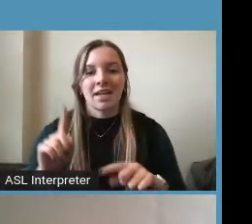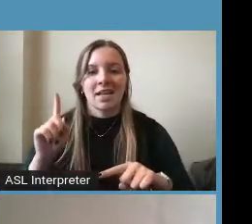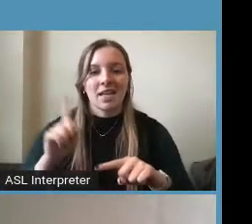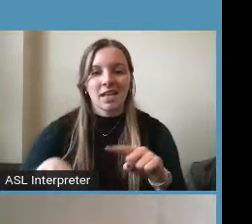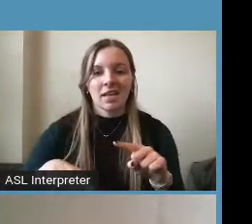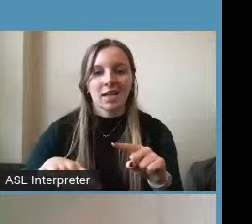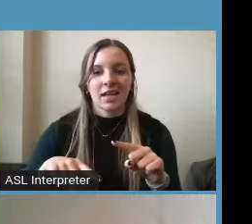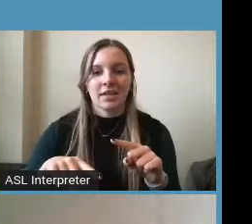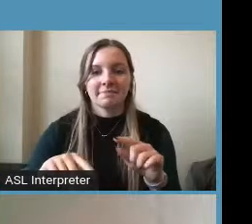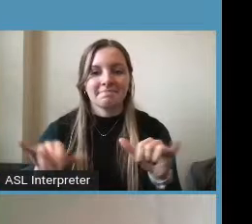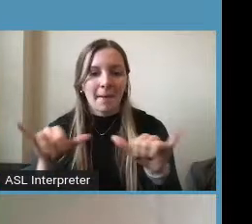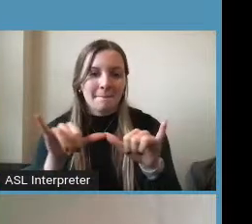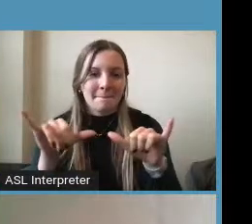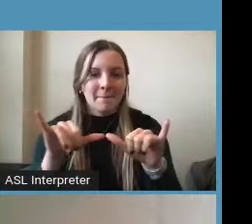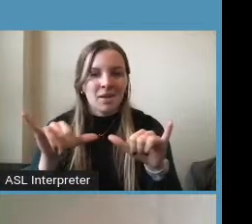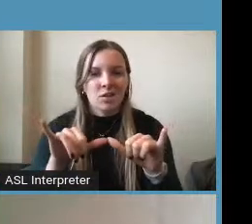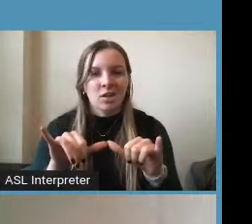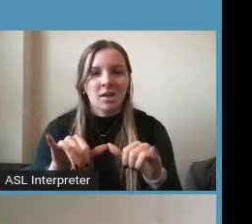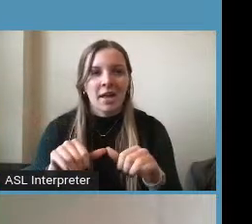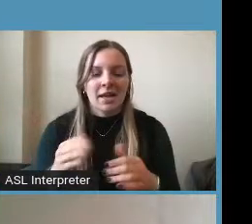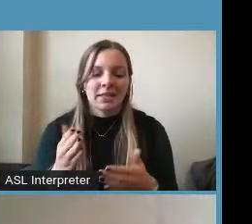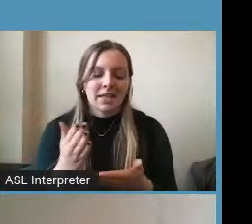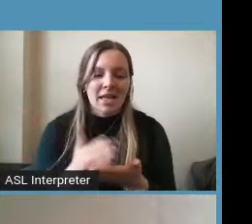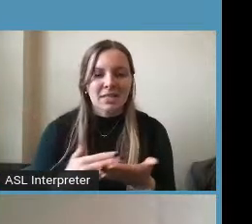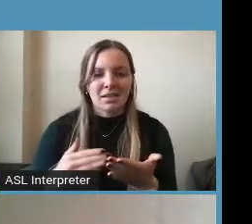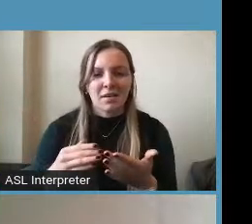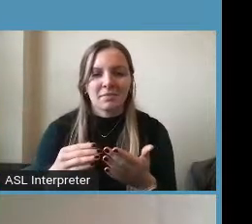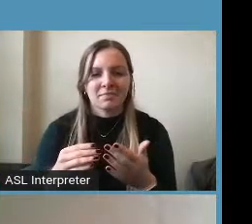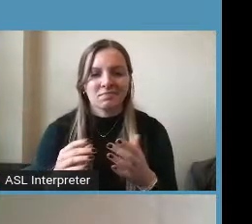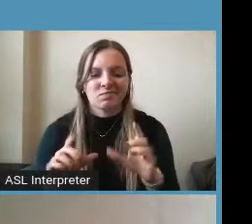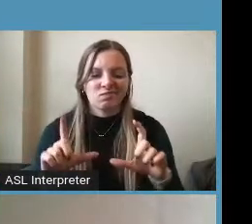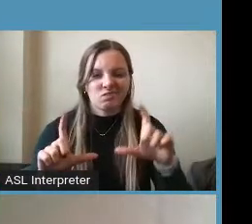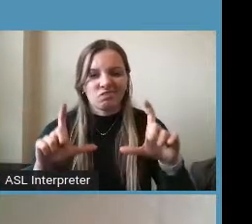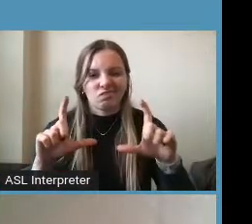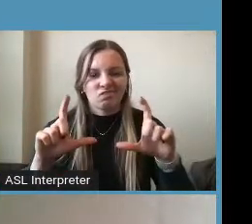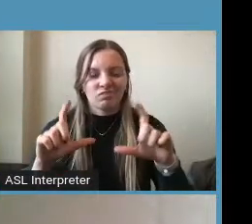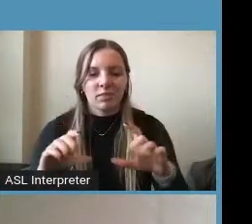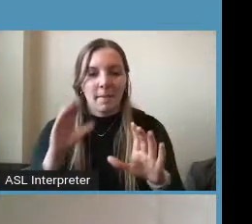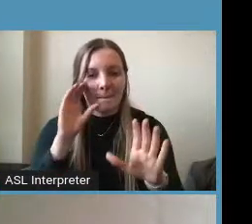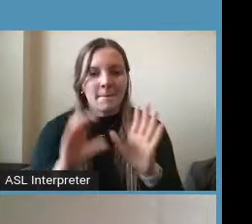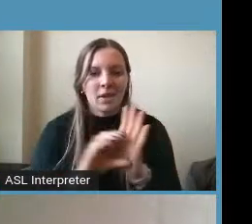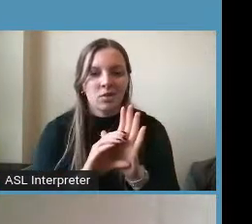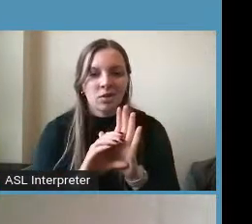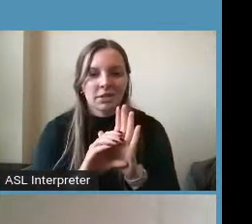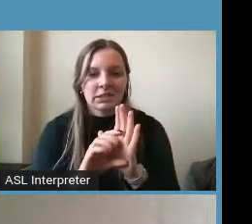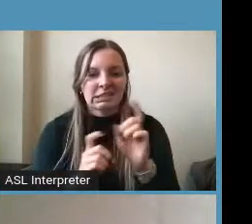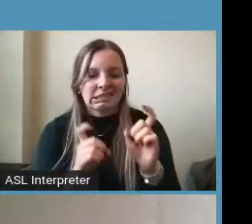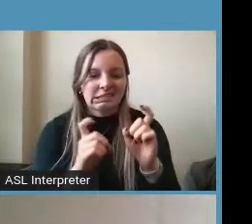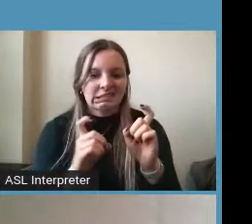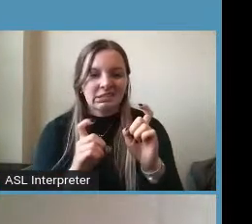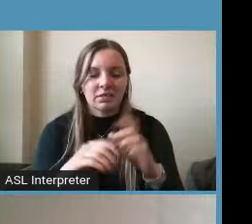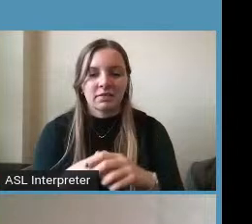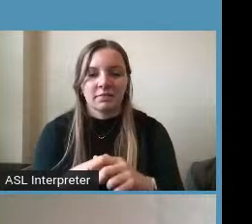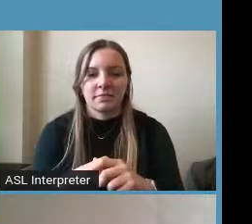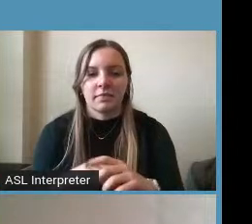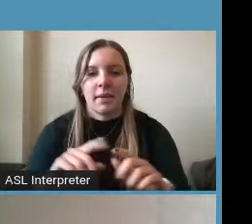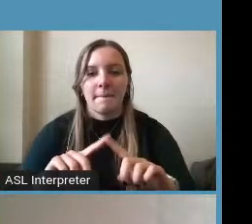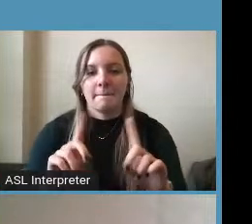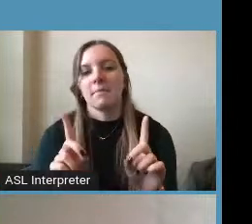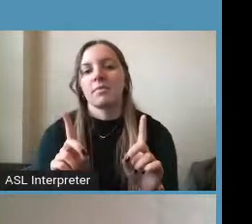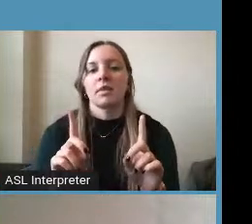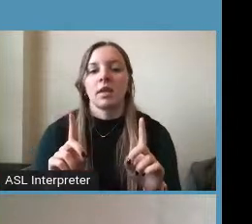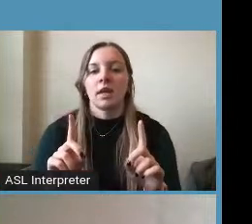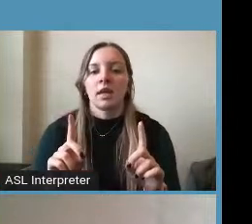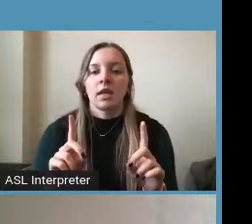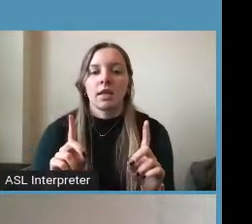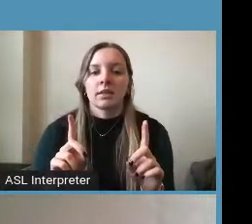no accurate measurement. And also, some of the tools produce proprietary formats, so that would make it